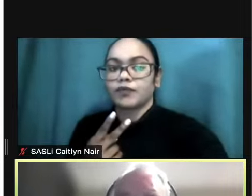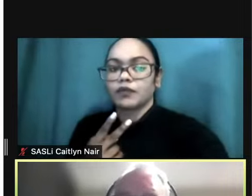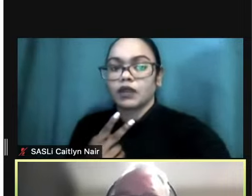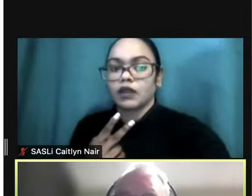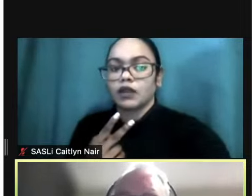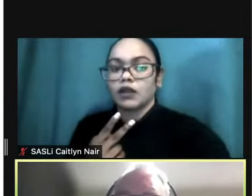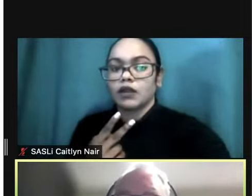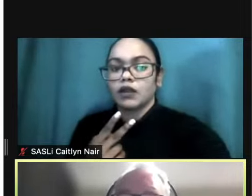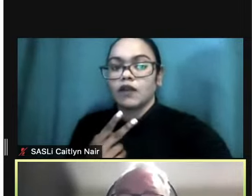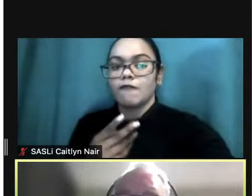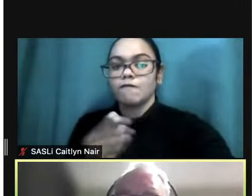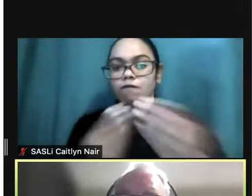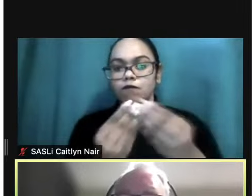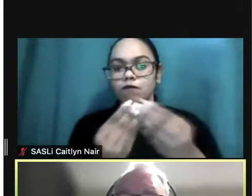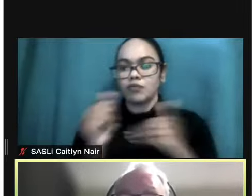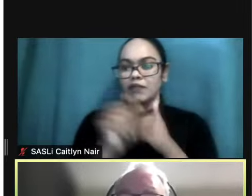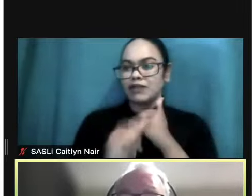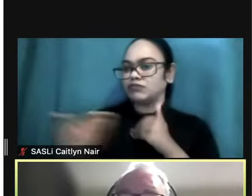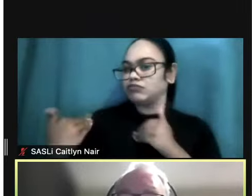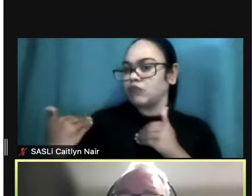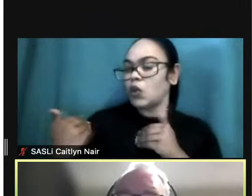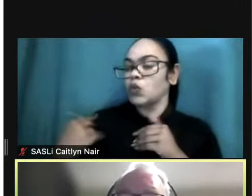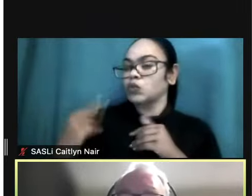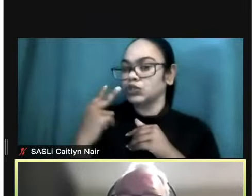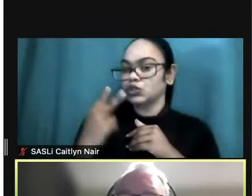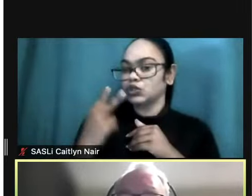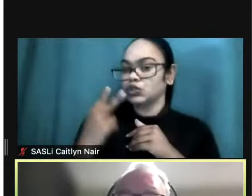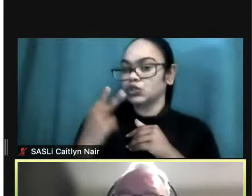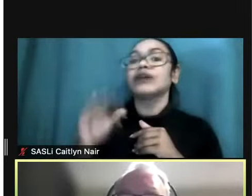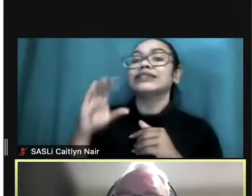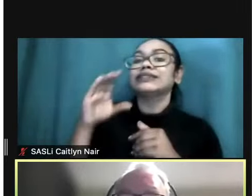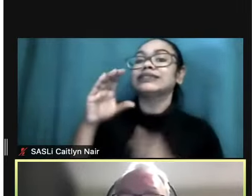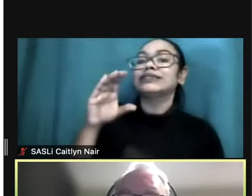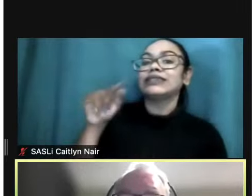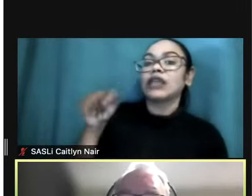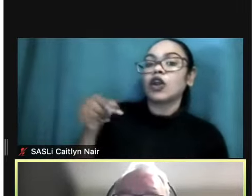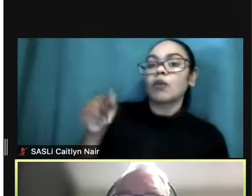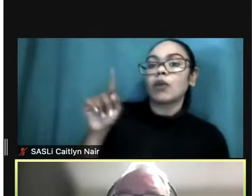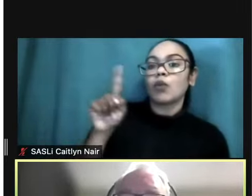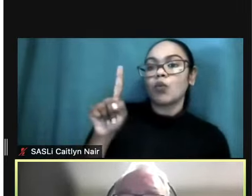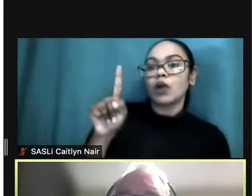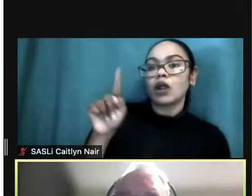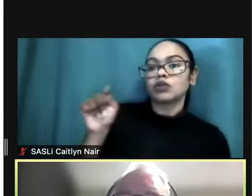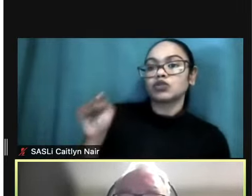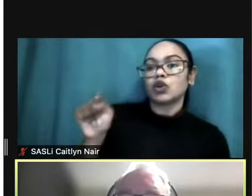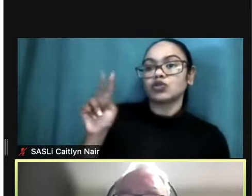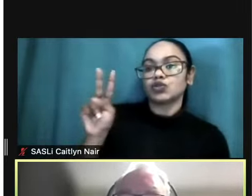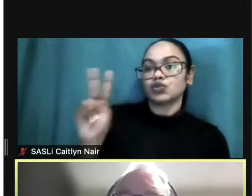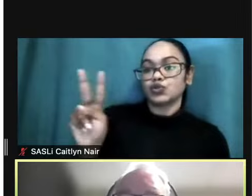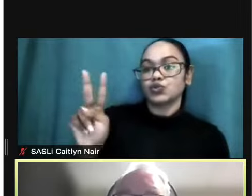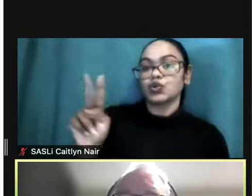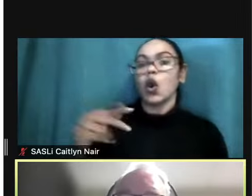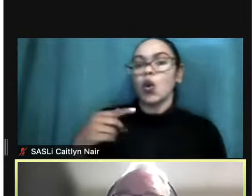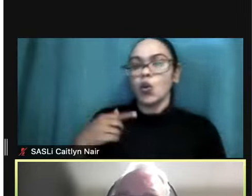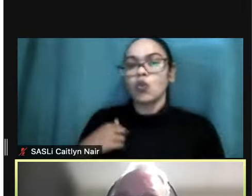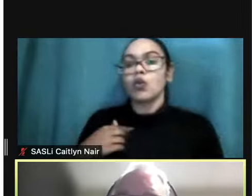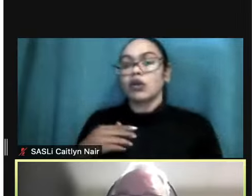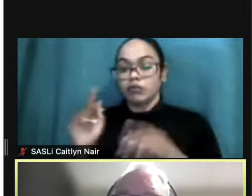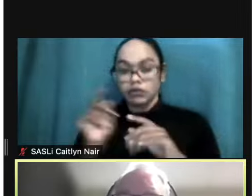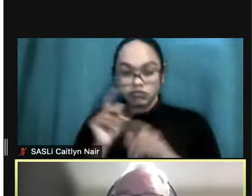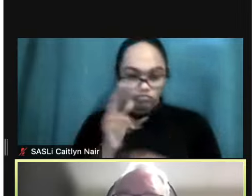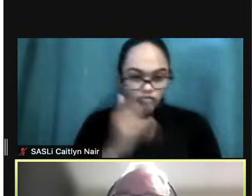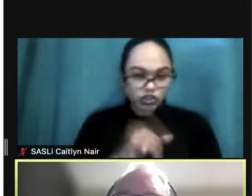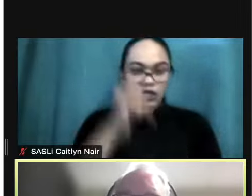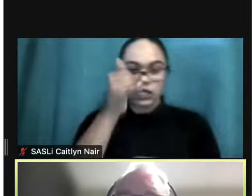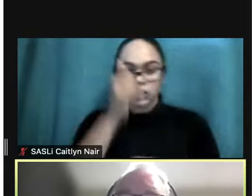somewhat concerned about locally, and that's the C.1.2. And we've been tracking that carefully over the